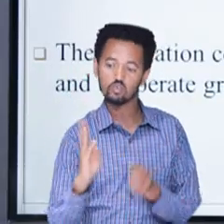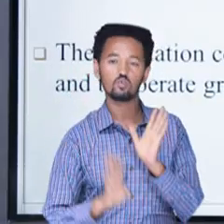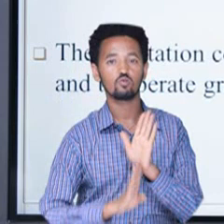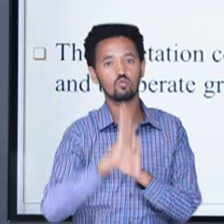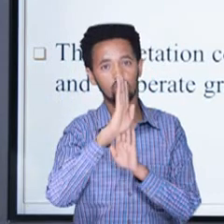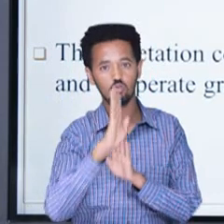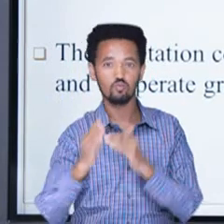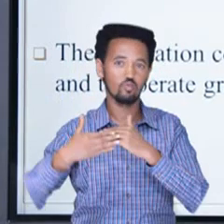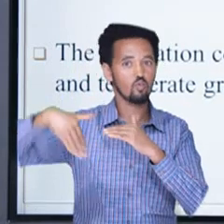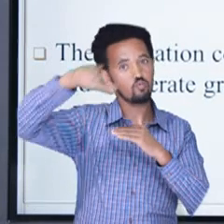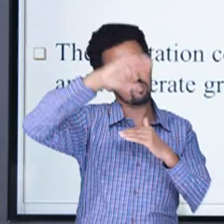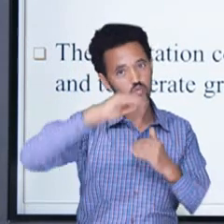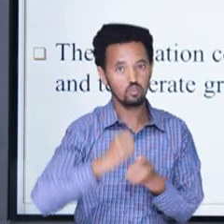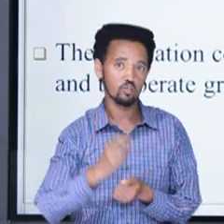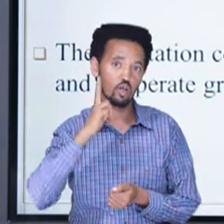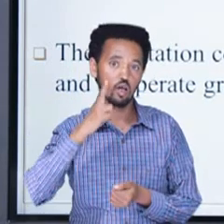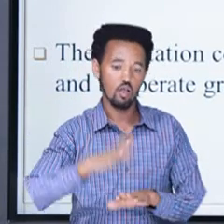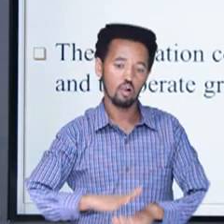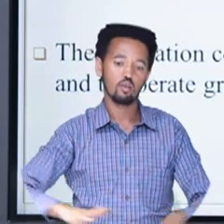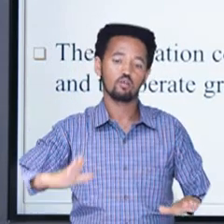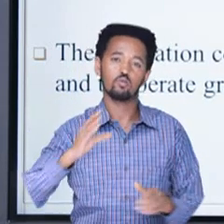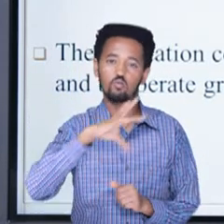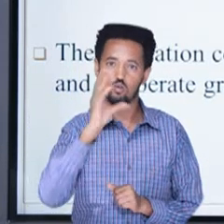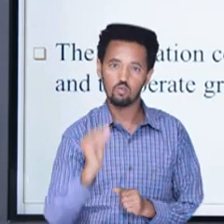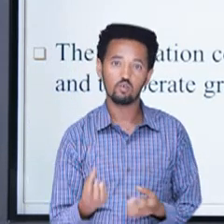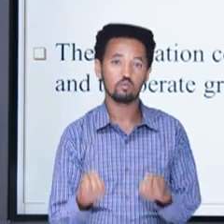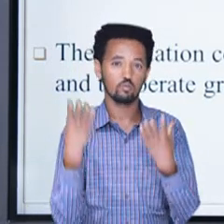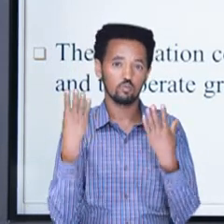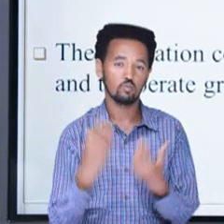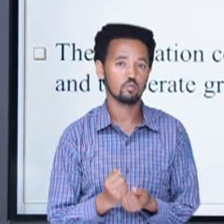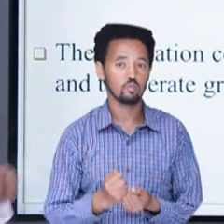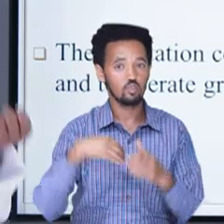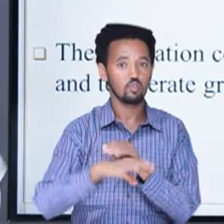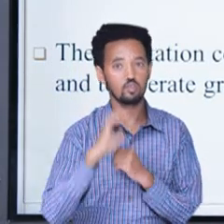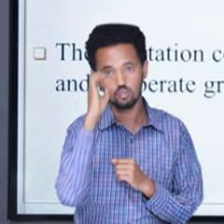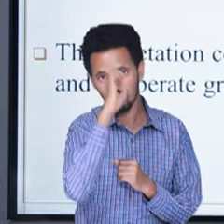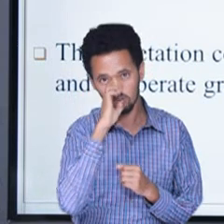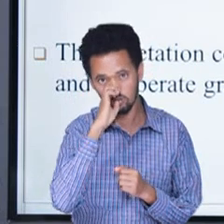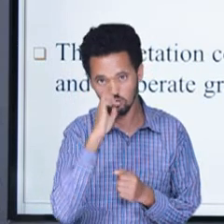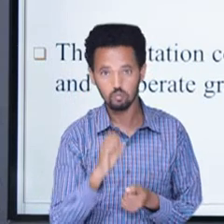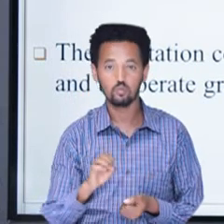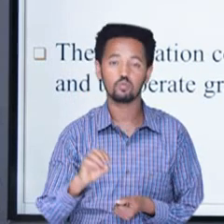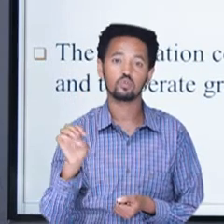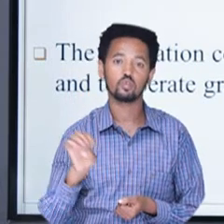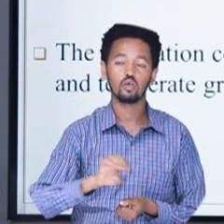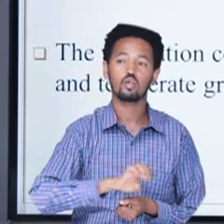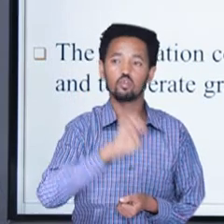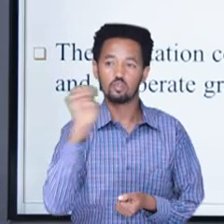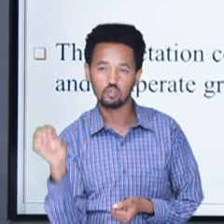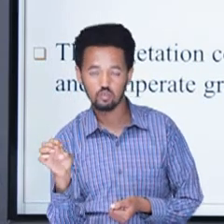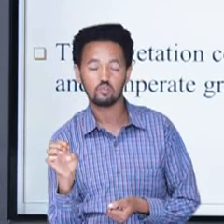develops over the tropical highland of Africa, mainly in Ethiopian and East African highlands.